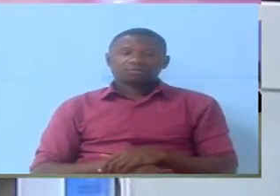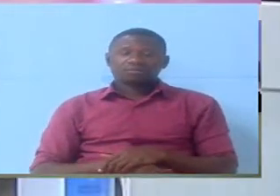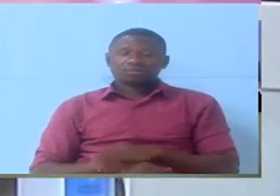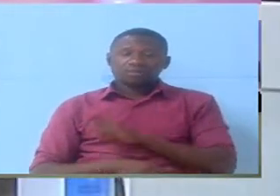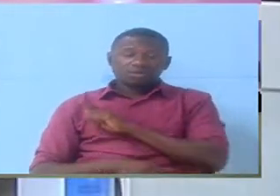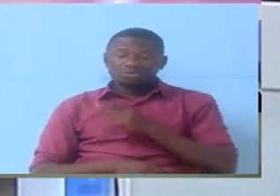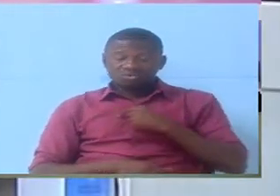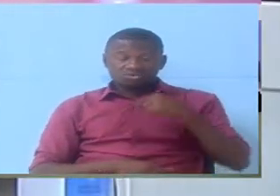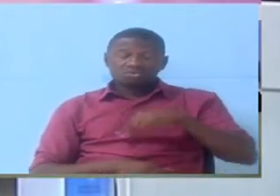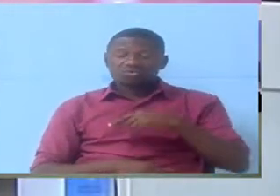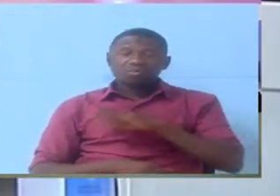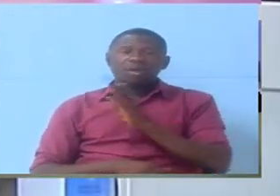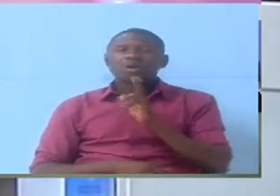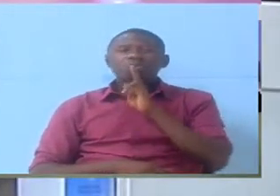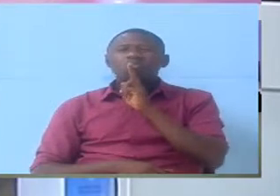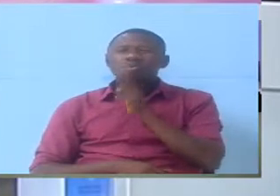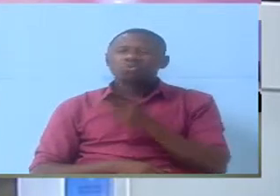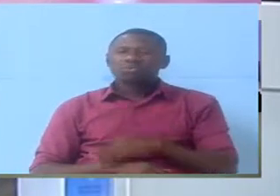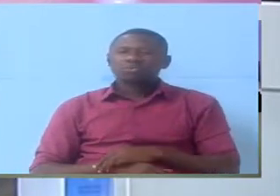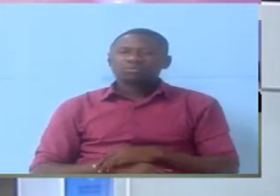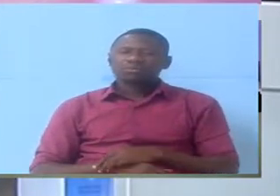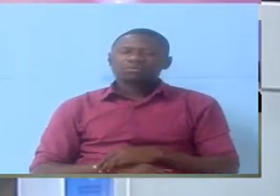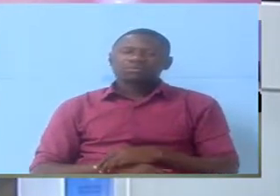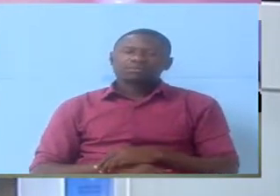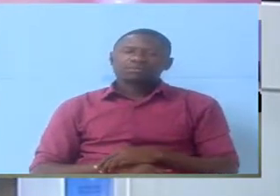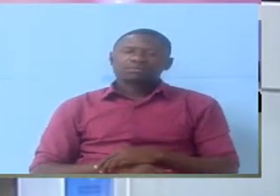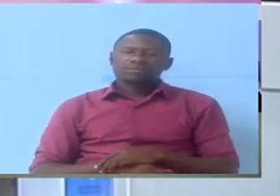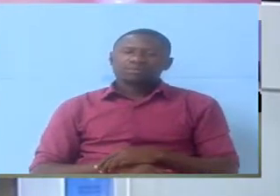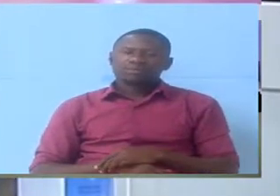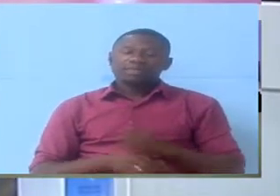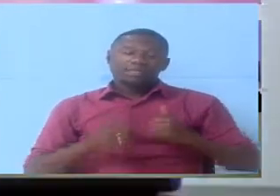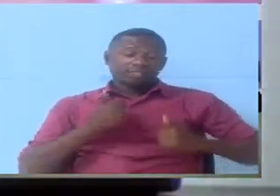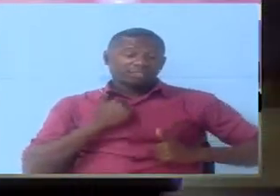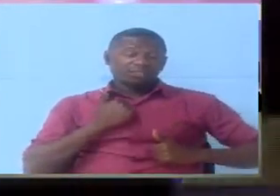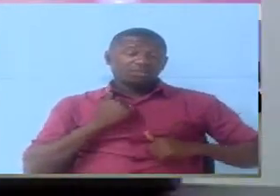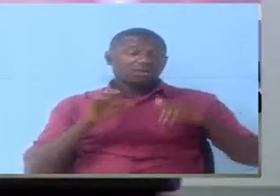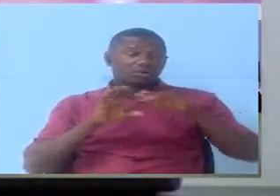By the security forces. In the name of who? In the name of His